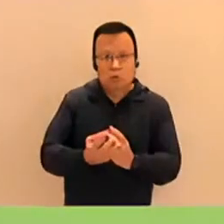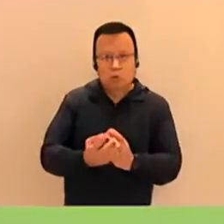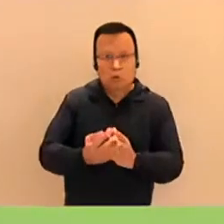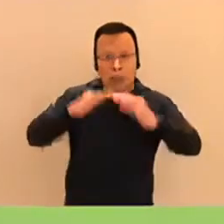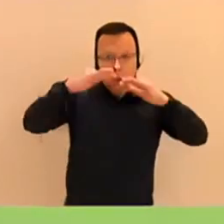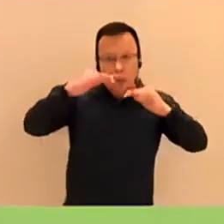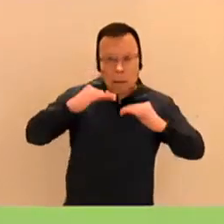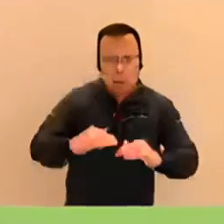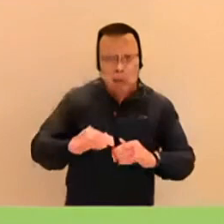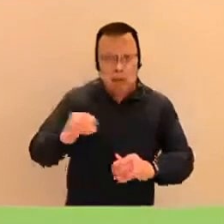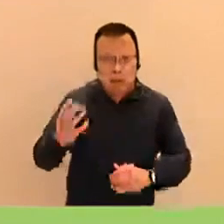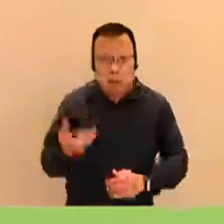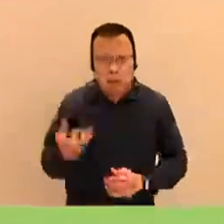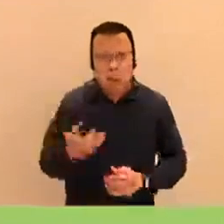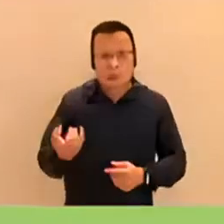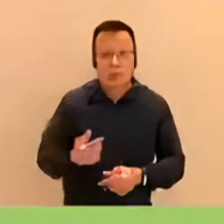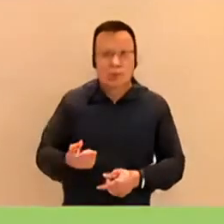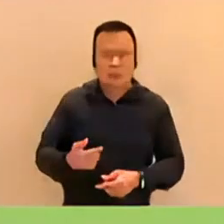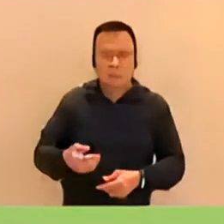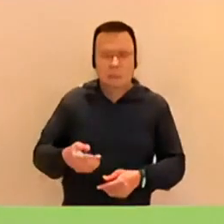The measures include